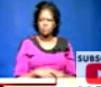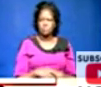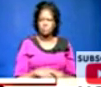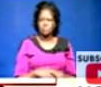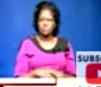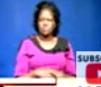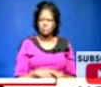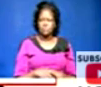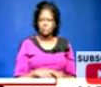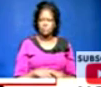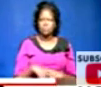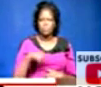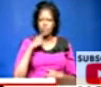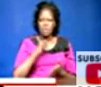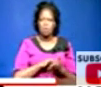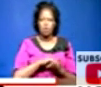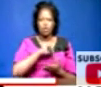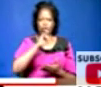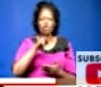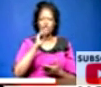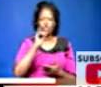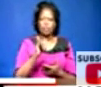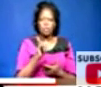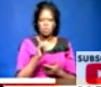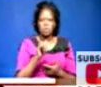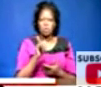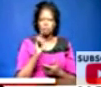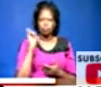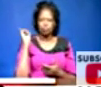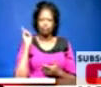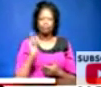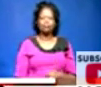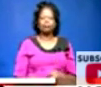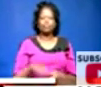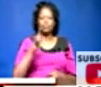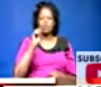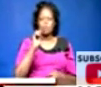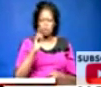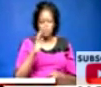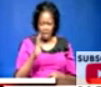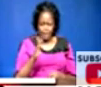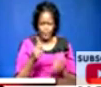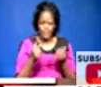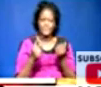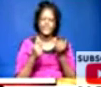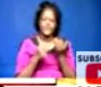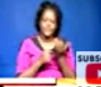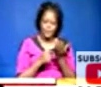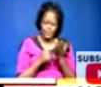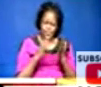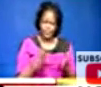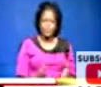It is reported that Judy Nafula Konya, who was a lab technician at St. Joseph's Girls High School, went missing on